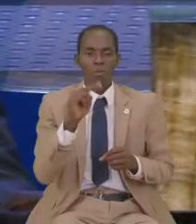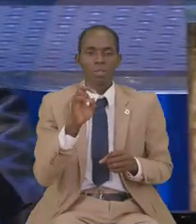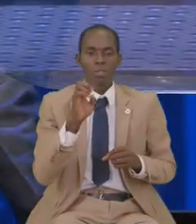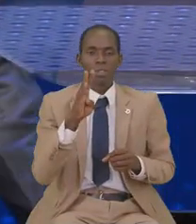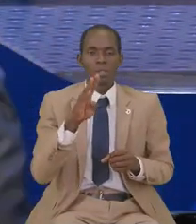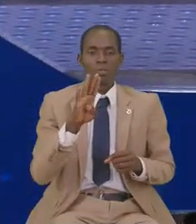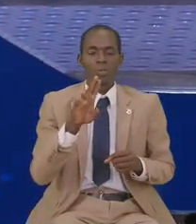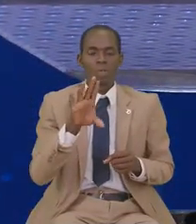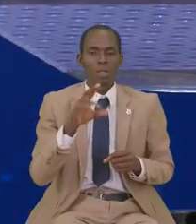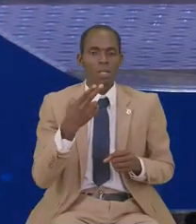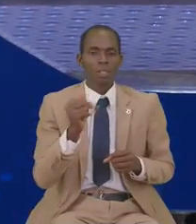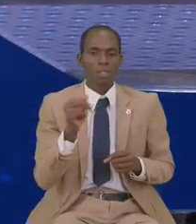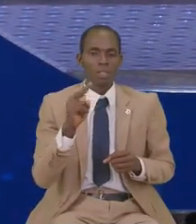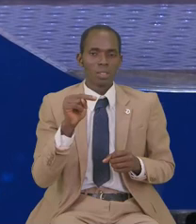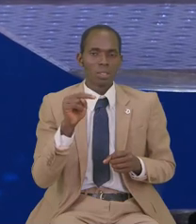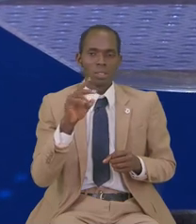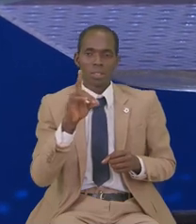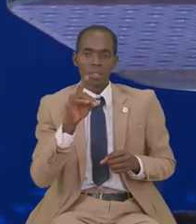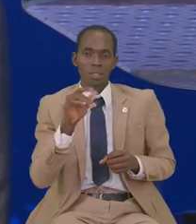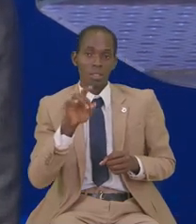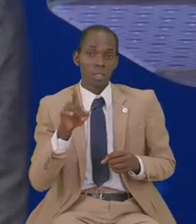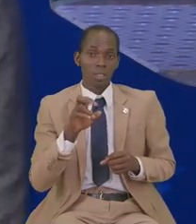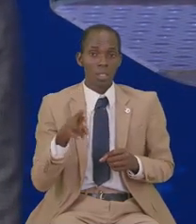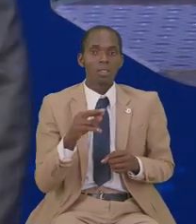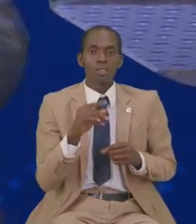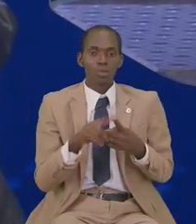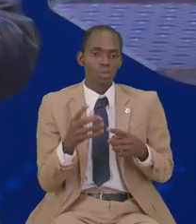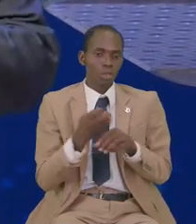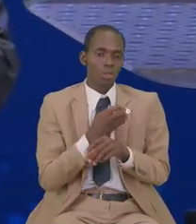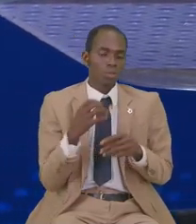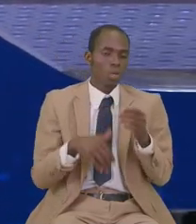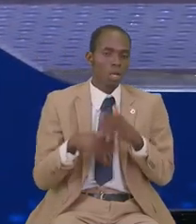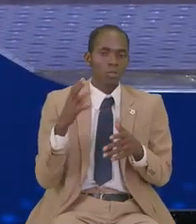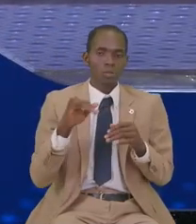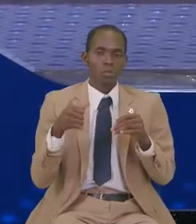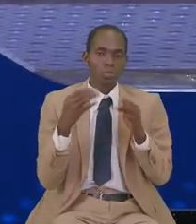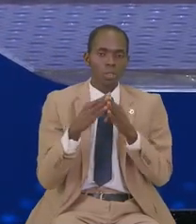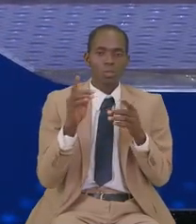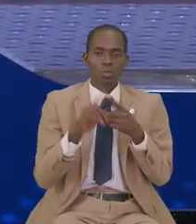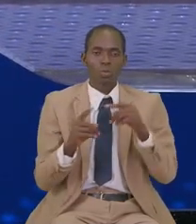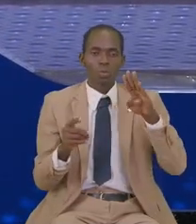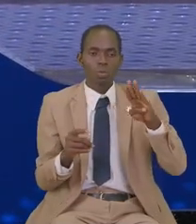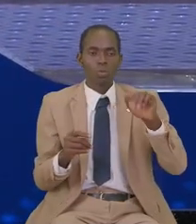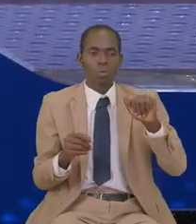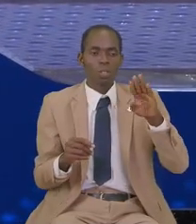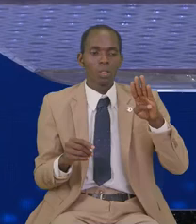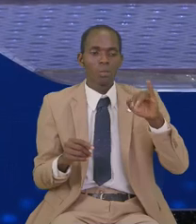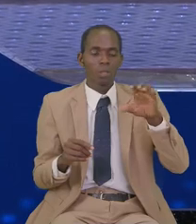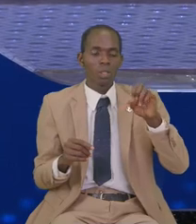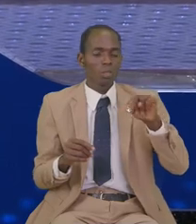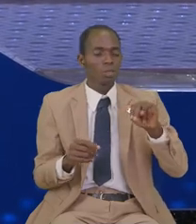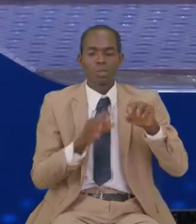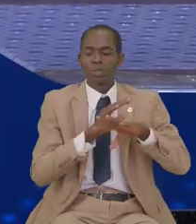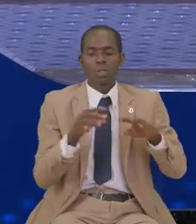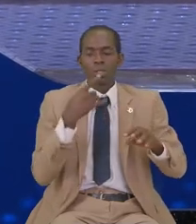to get you out of Judah and get you to Babylon. It is me. God said, I have